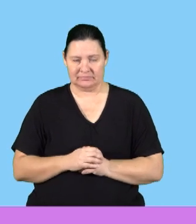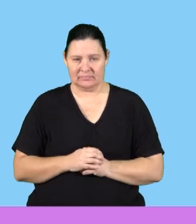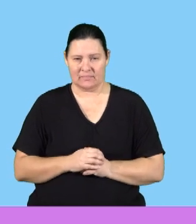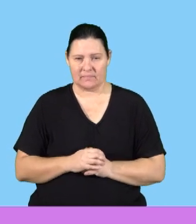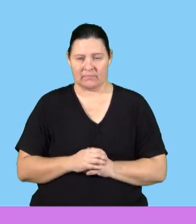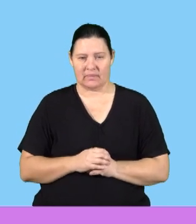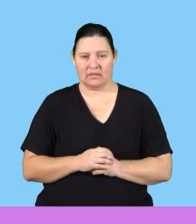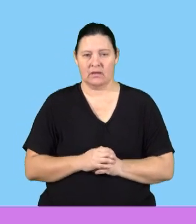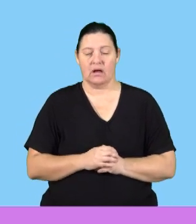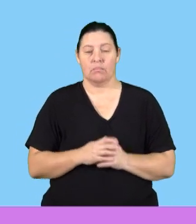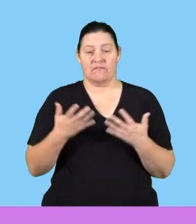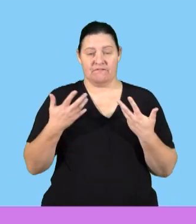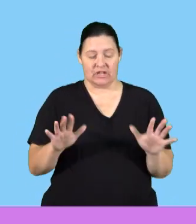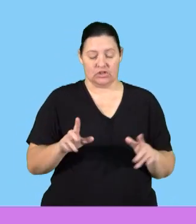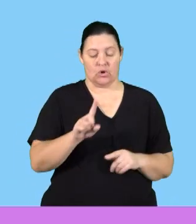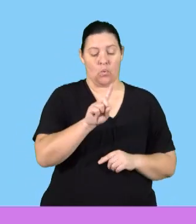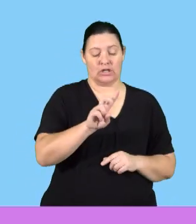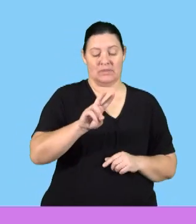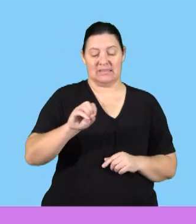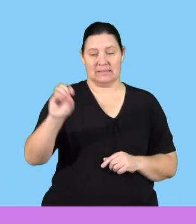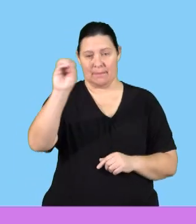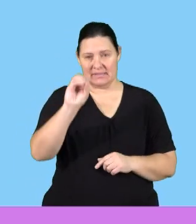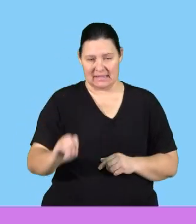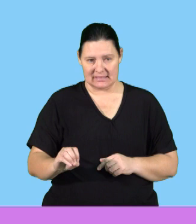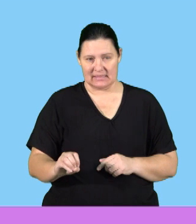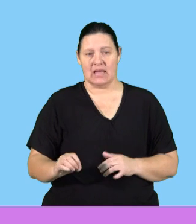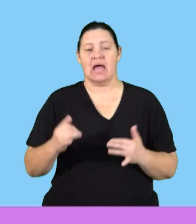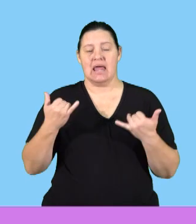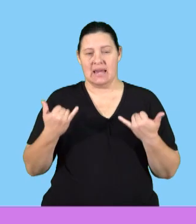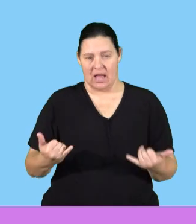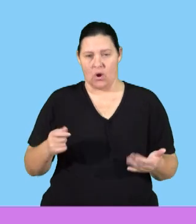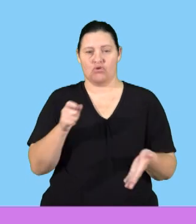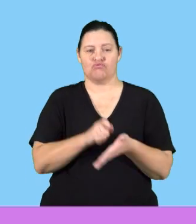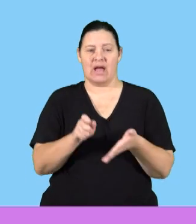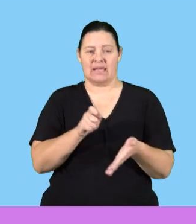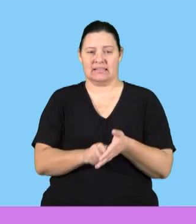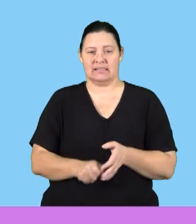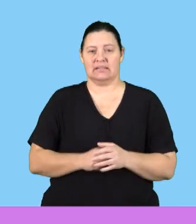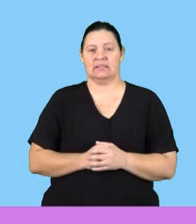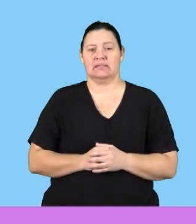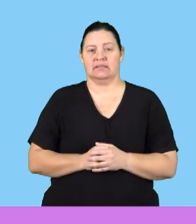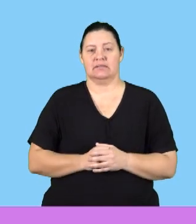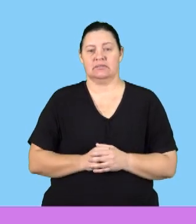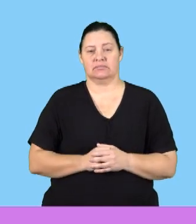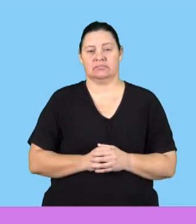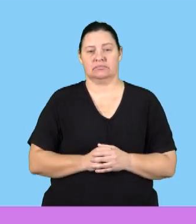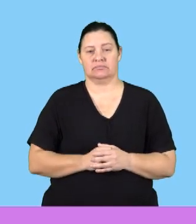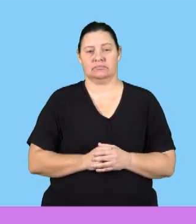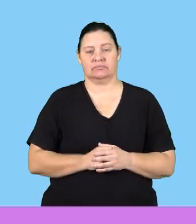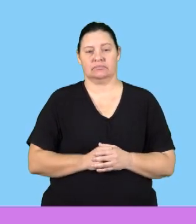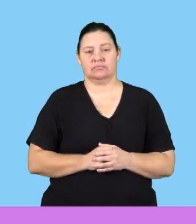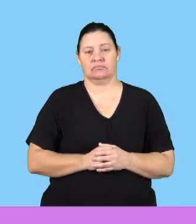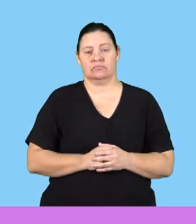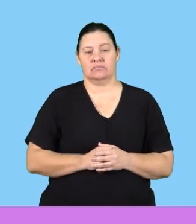120%. So now that we have 120%, we can now write 120% as